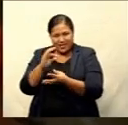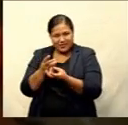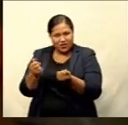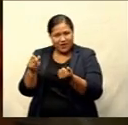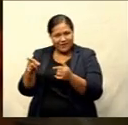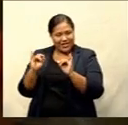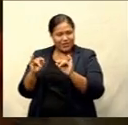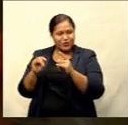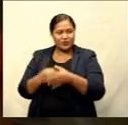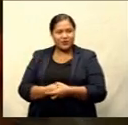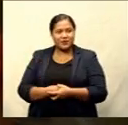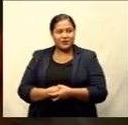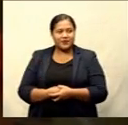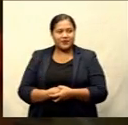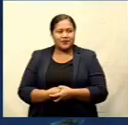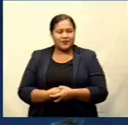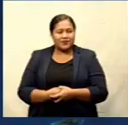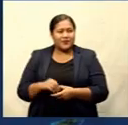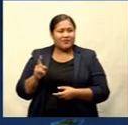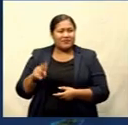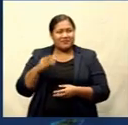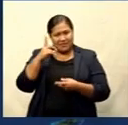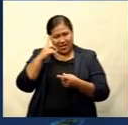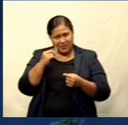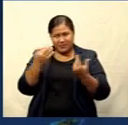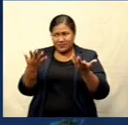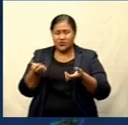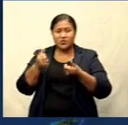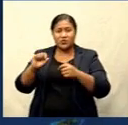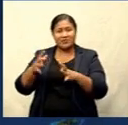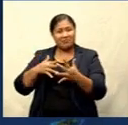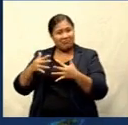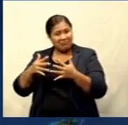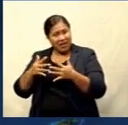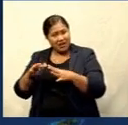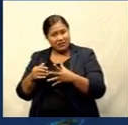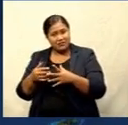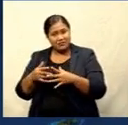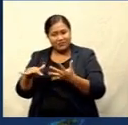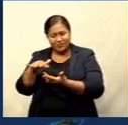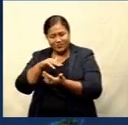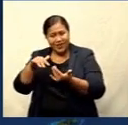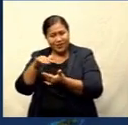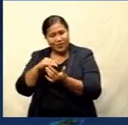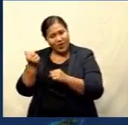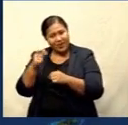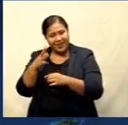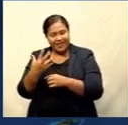we've been able to use the networking that we have with